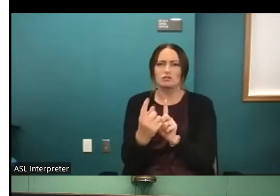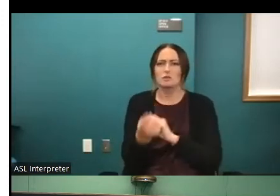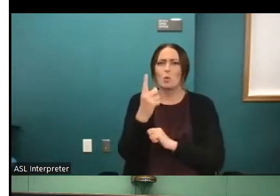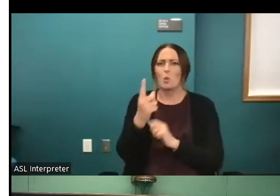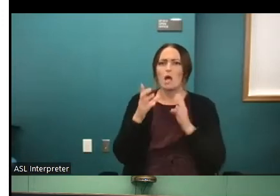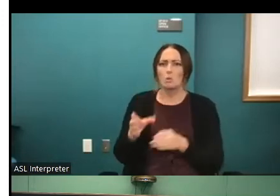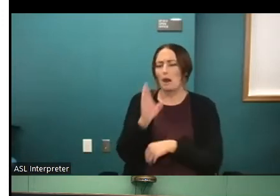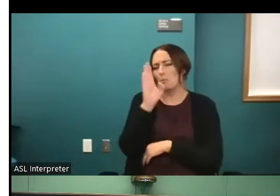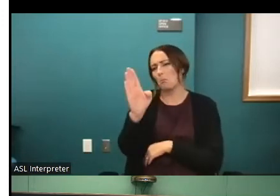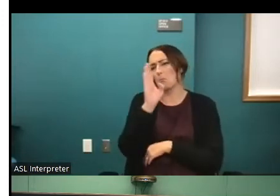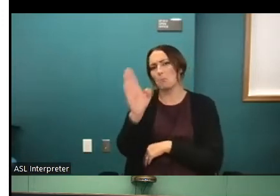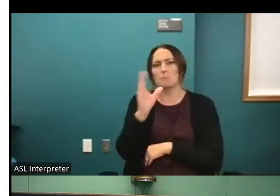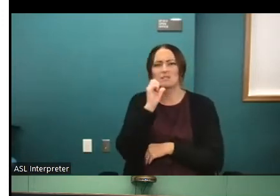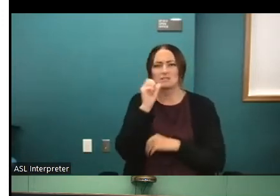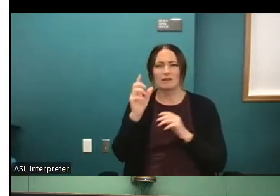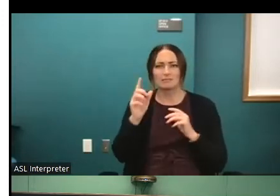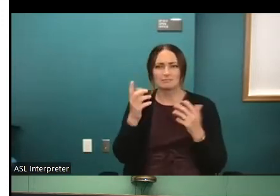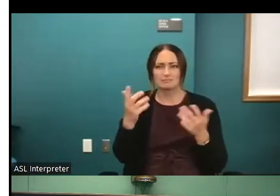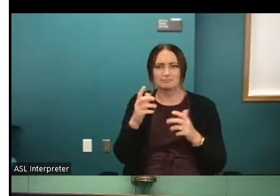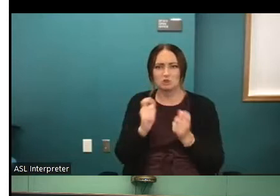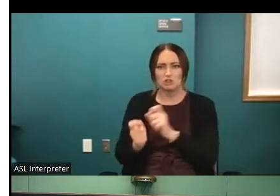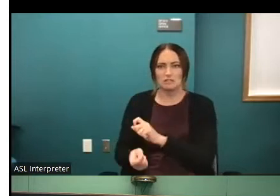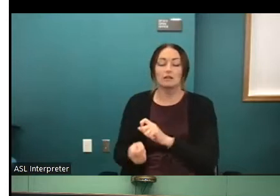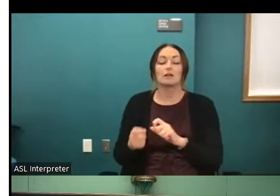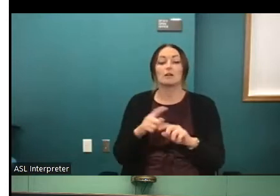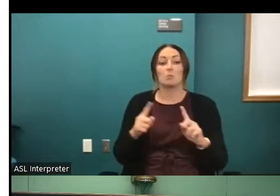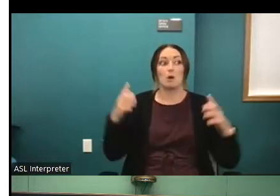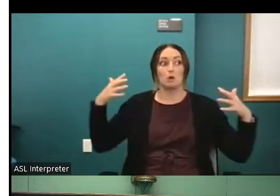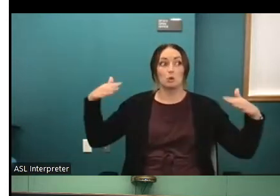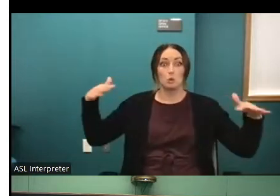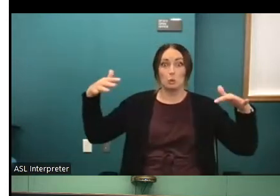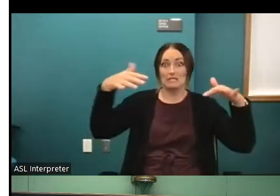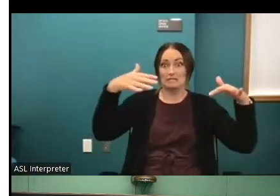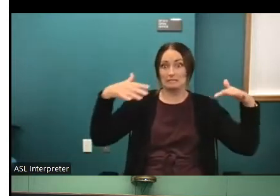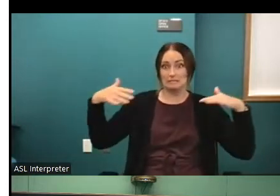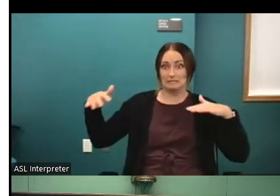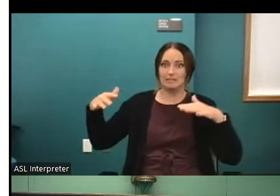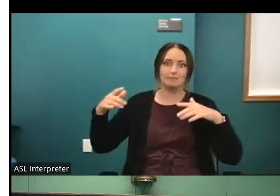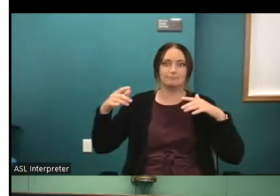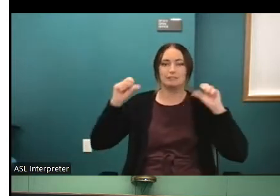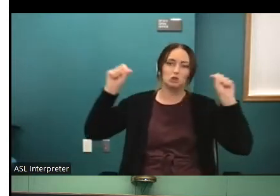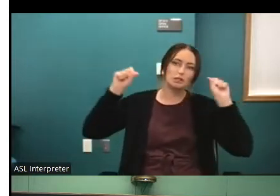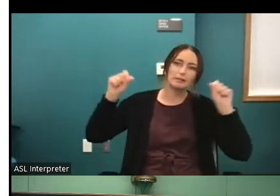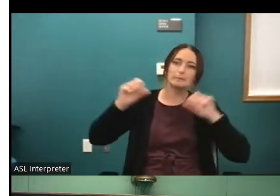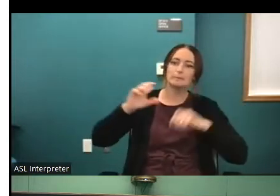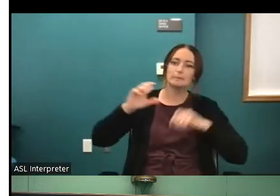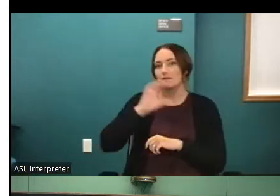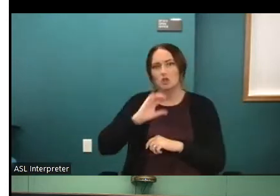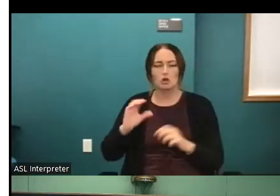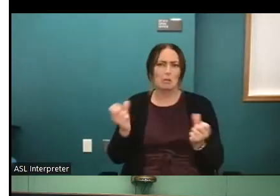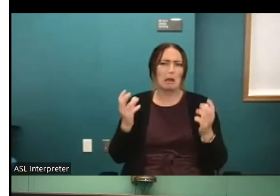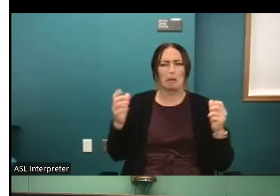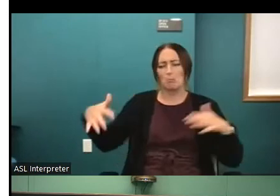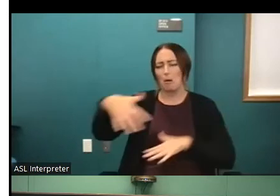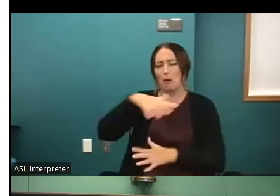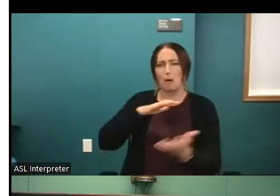let everything in. It's not really worried about it. When you go into a noisy place like the gym or the cafeteria or something, and there's like a bazillion